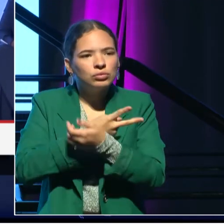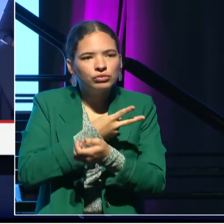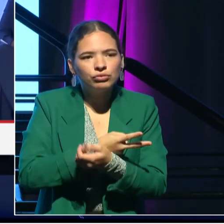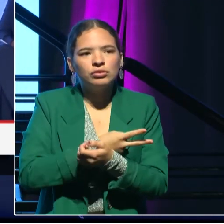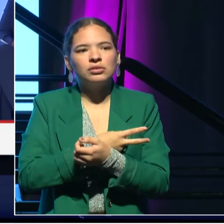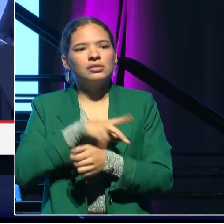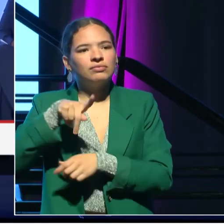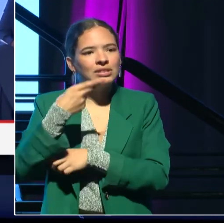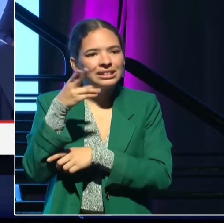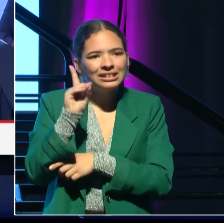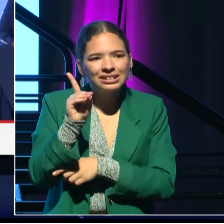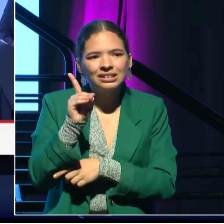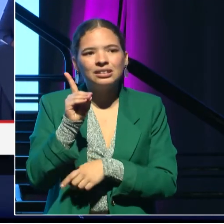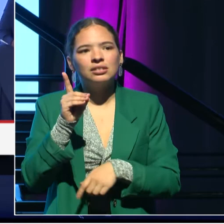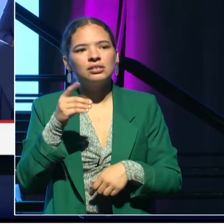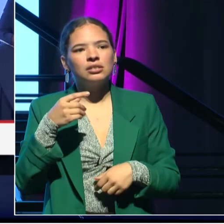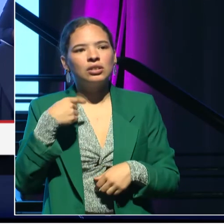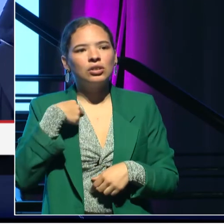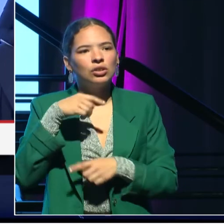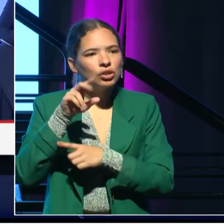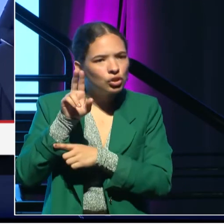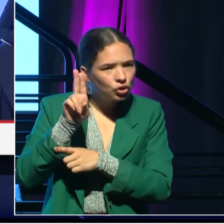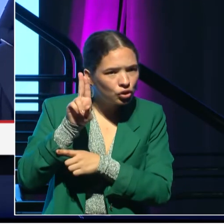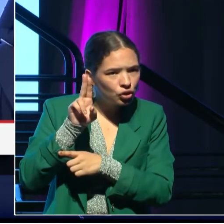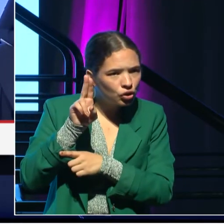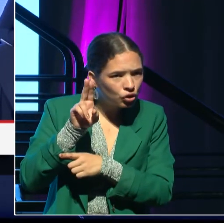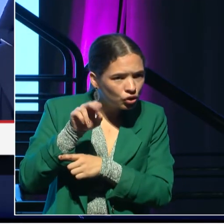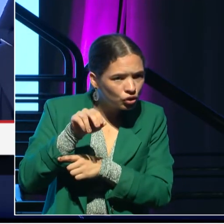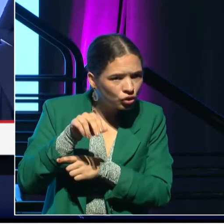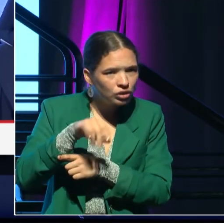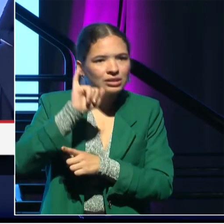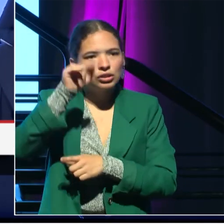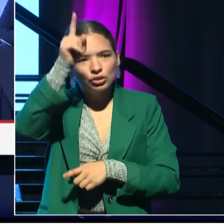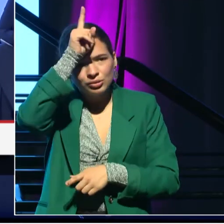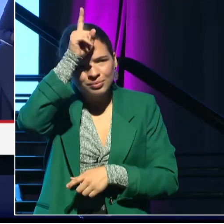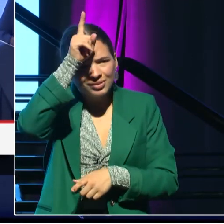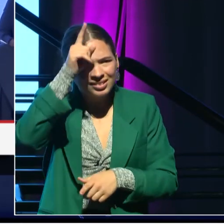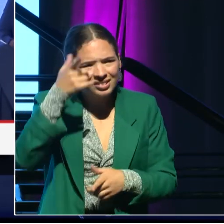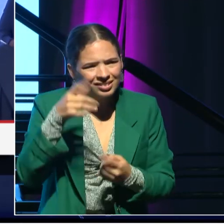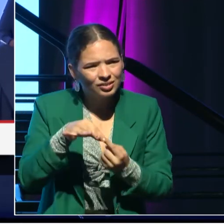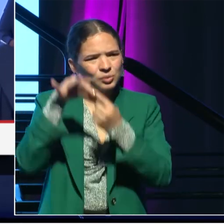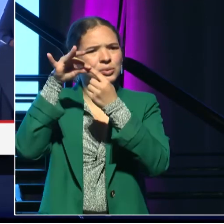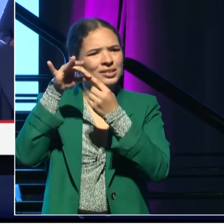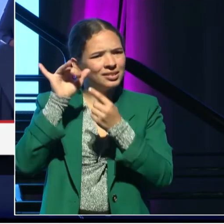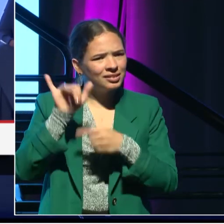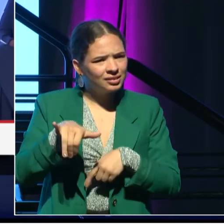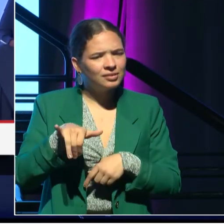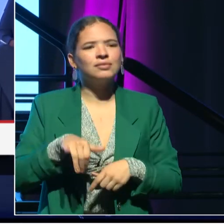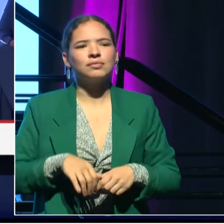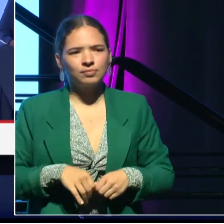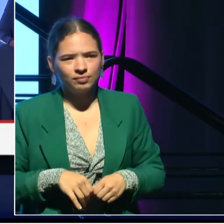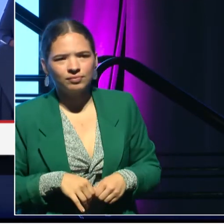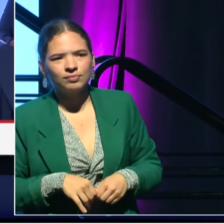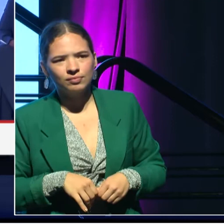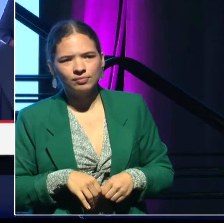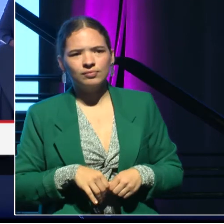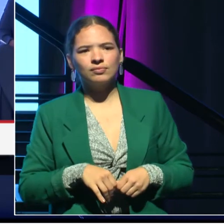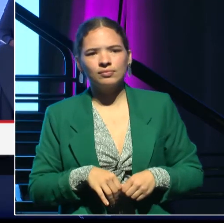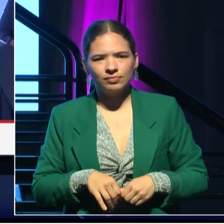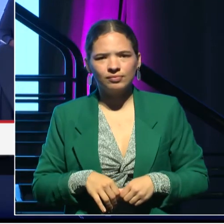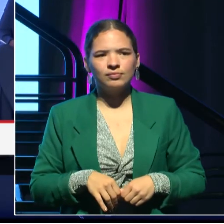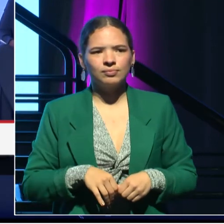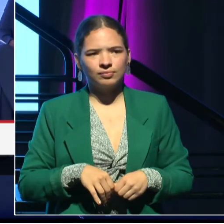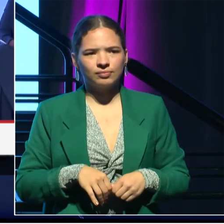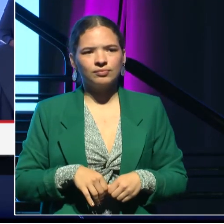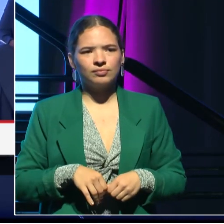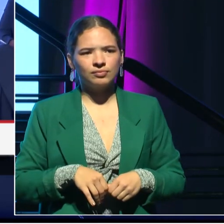and still have some swag, I would think. You feel me? Like, I'm not so far gone that I don't have swag. That is hard to come